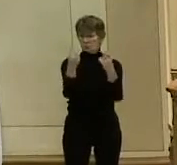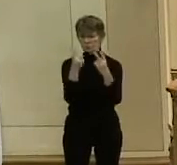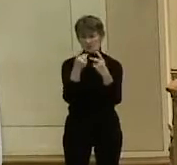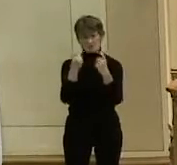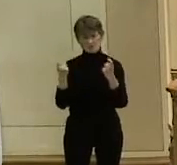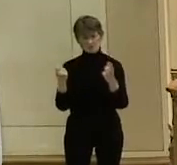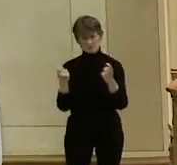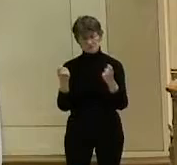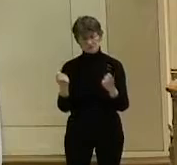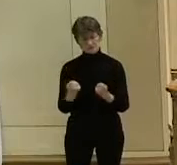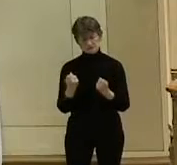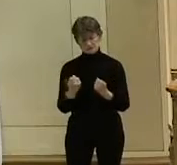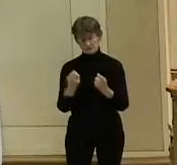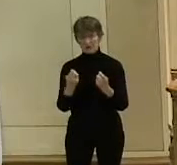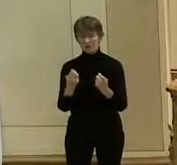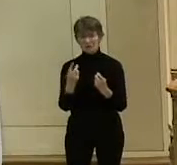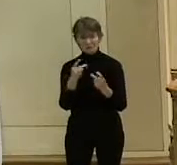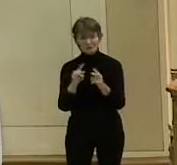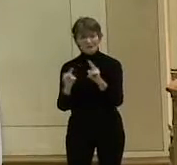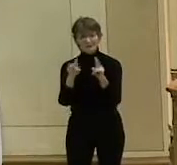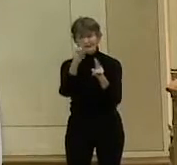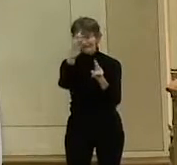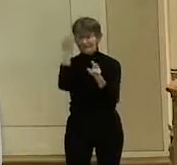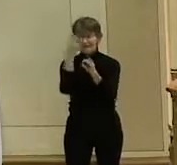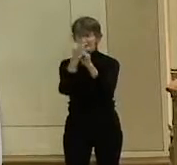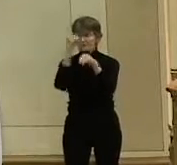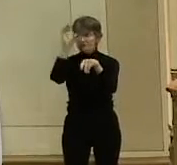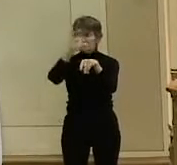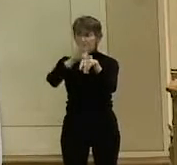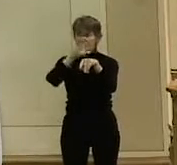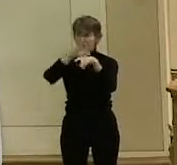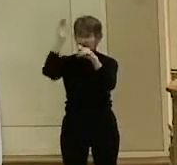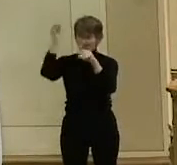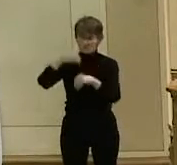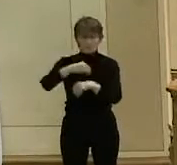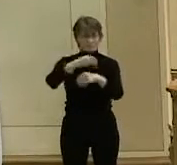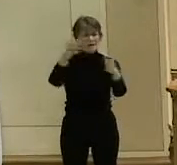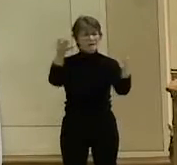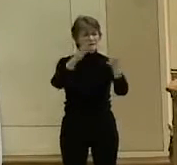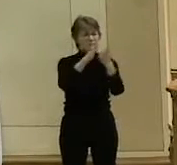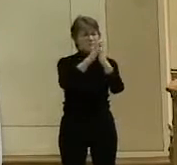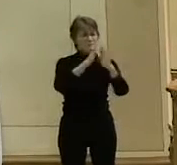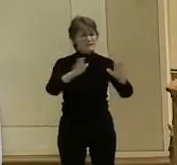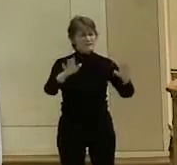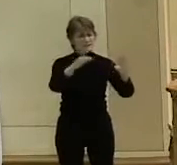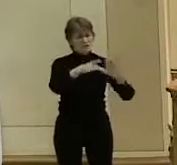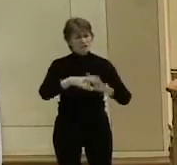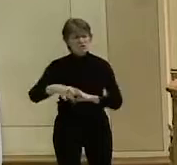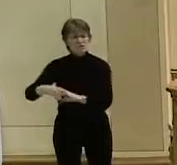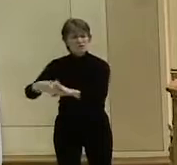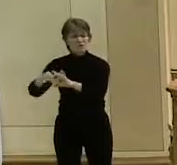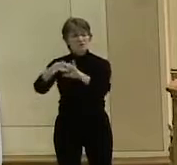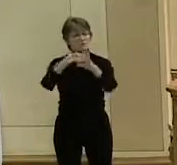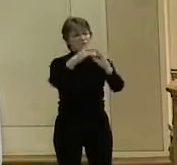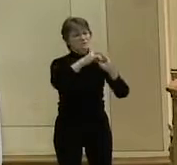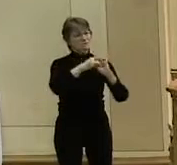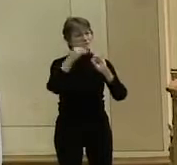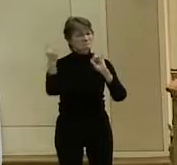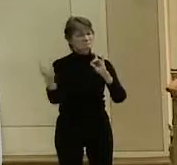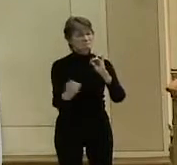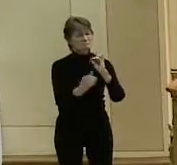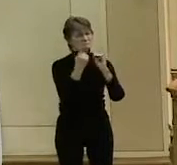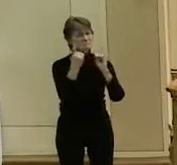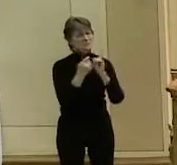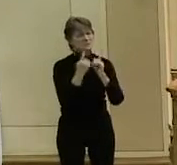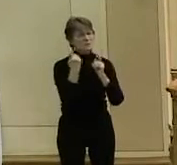Look not on our sins, but on the faith of your church, and graciously grant her peace and unity in accordance with your